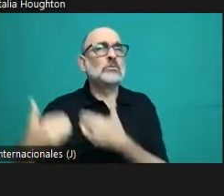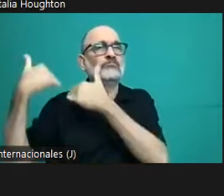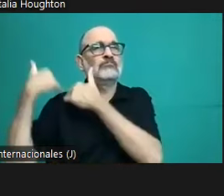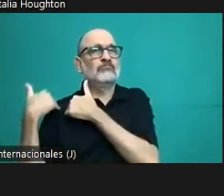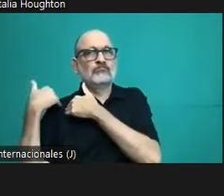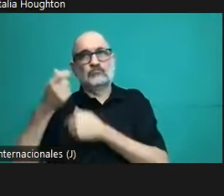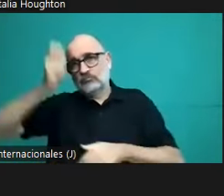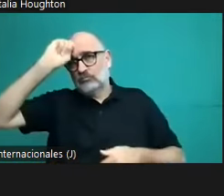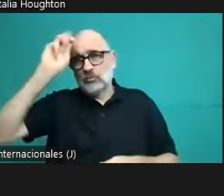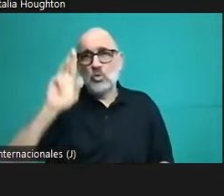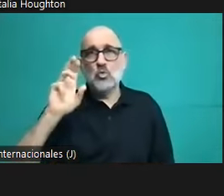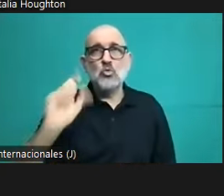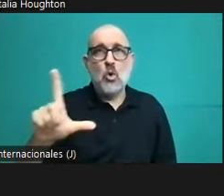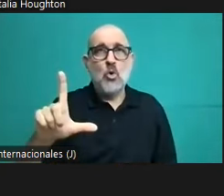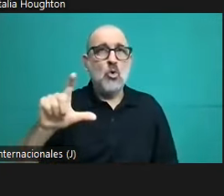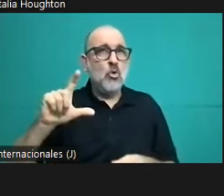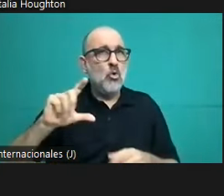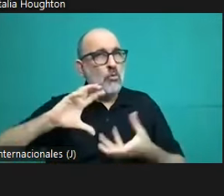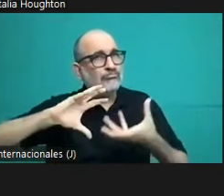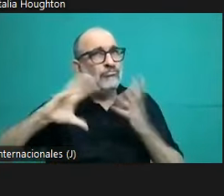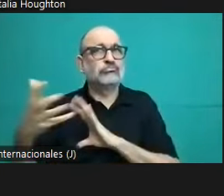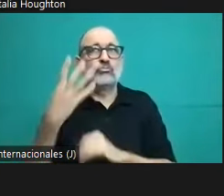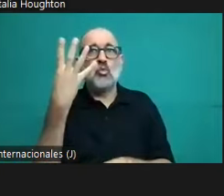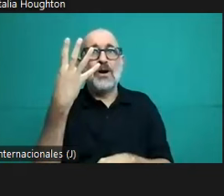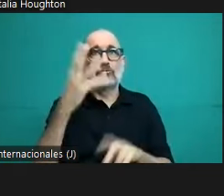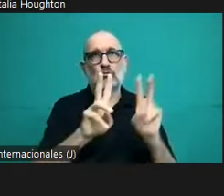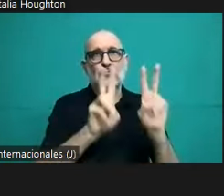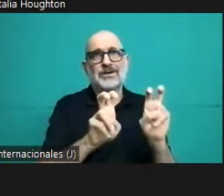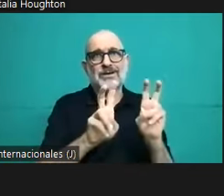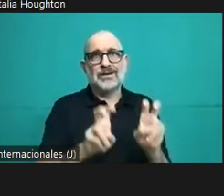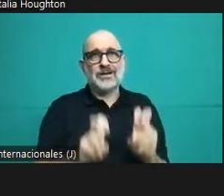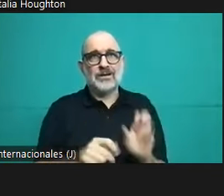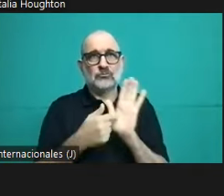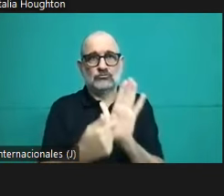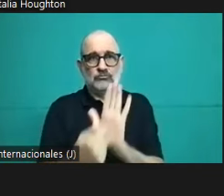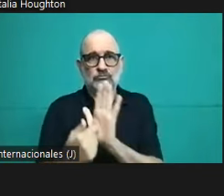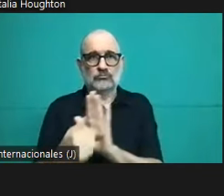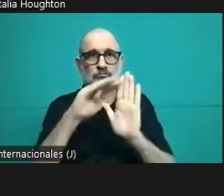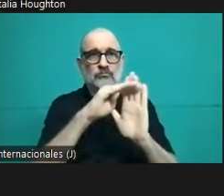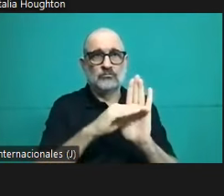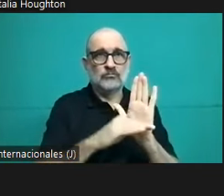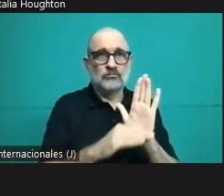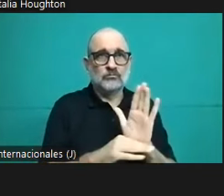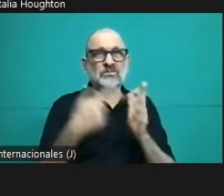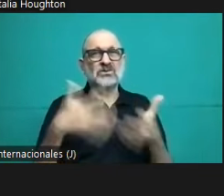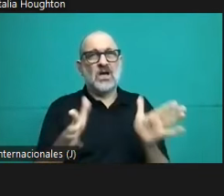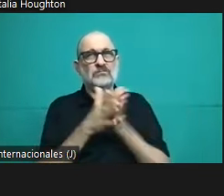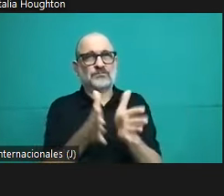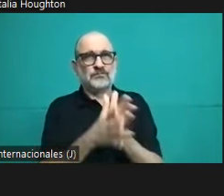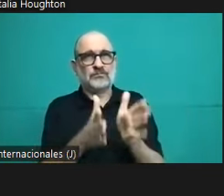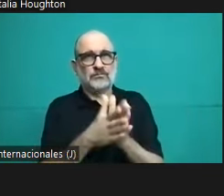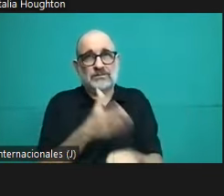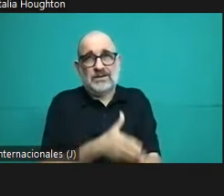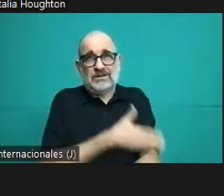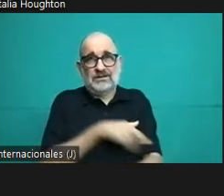as mentioned before, of the country offices or PAHO country offices that have been a critical